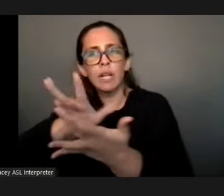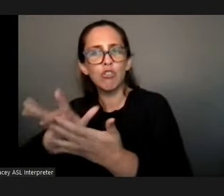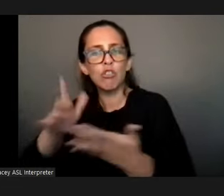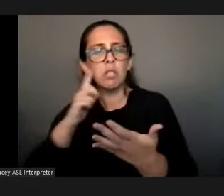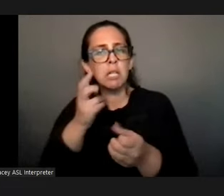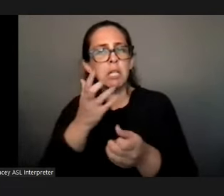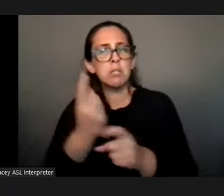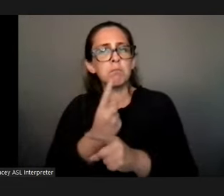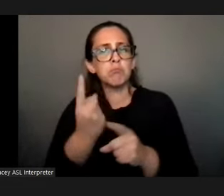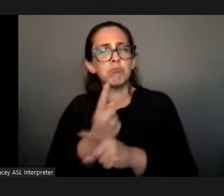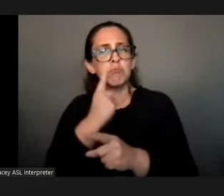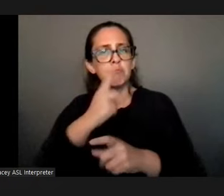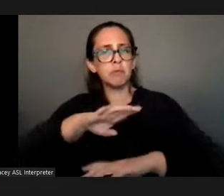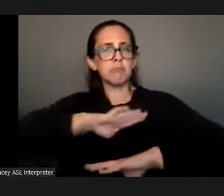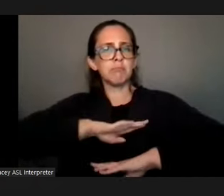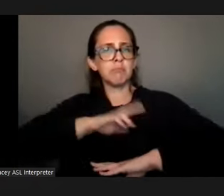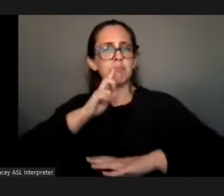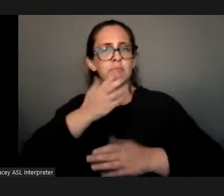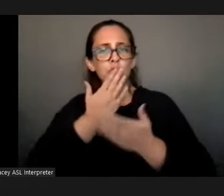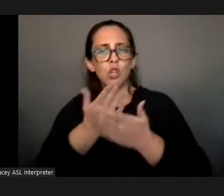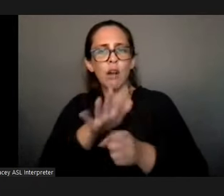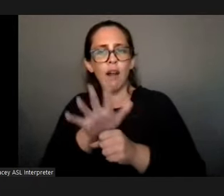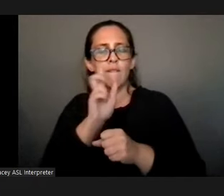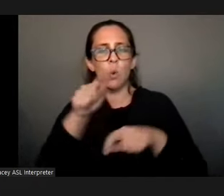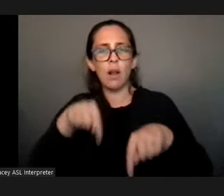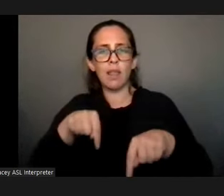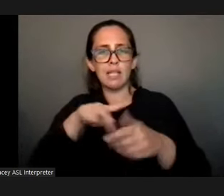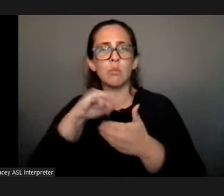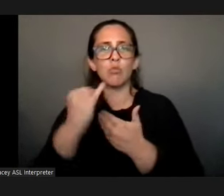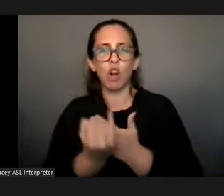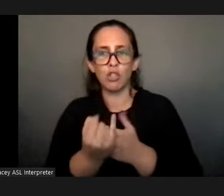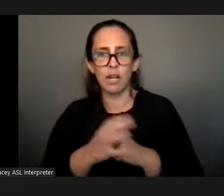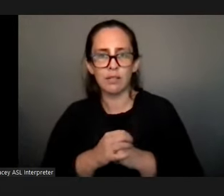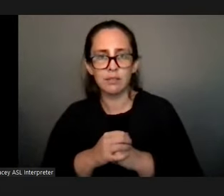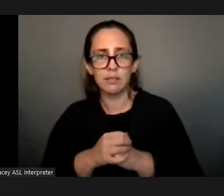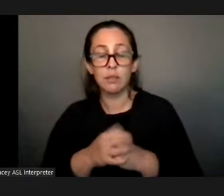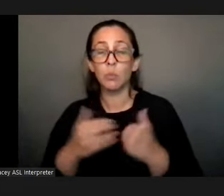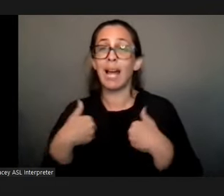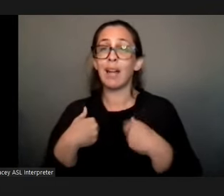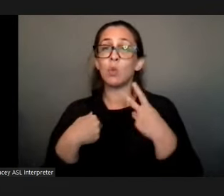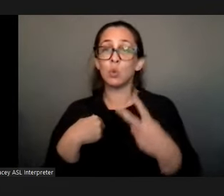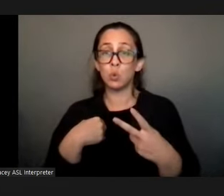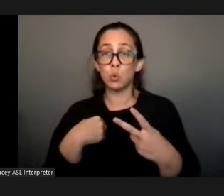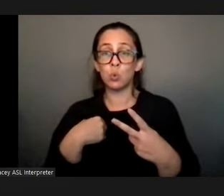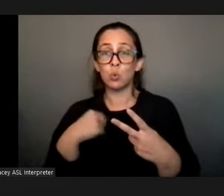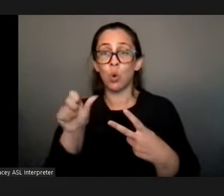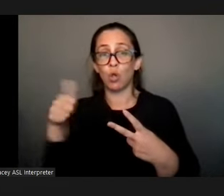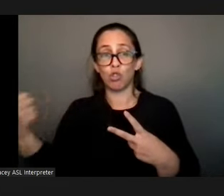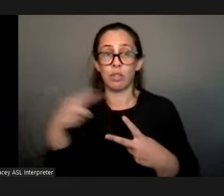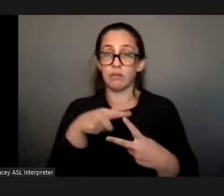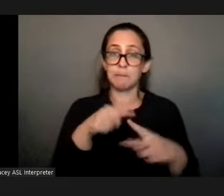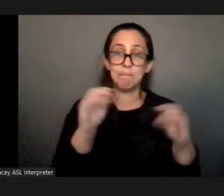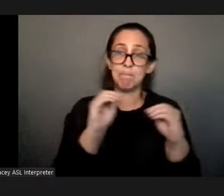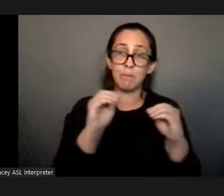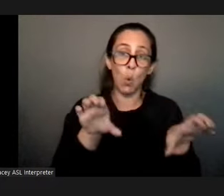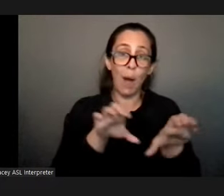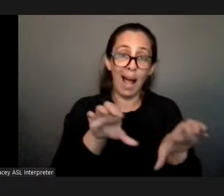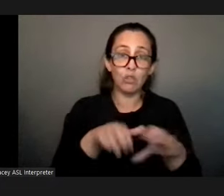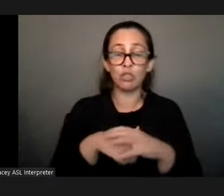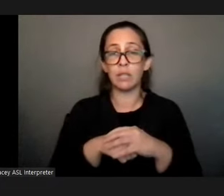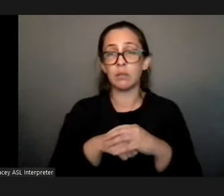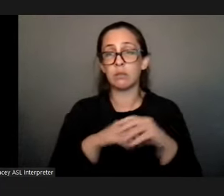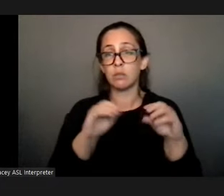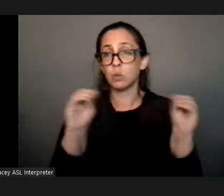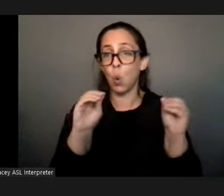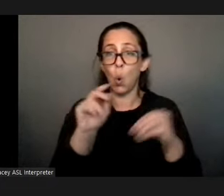documentation for this project. There are two project alternatives. There's the no action. There would be no Central Business District